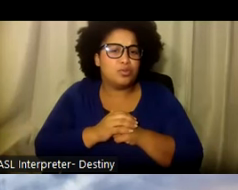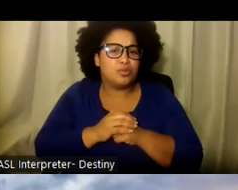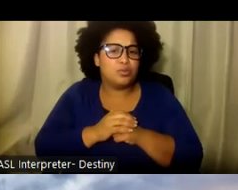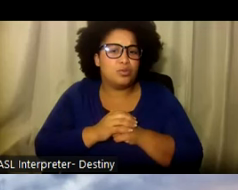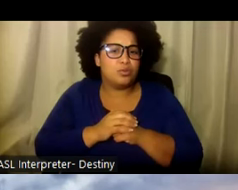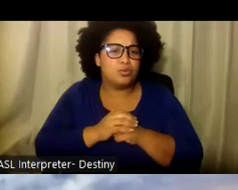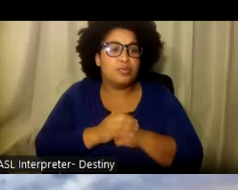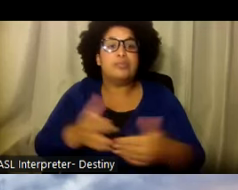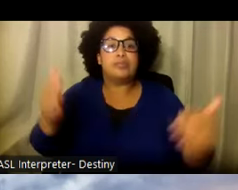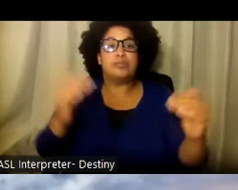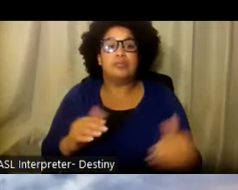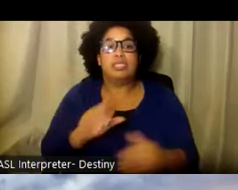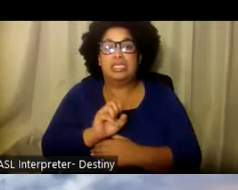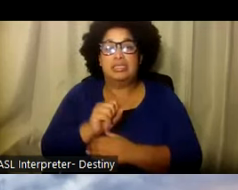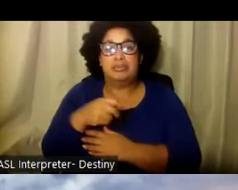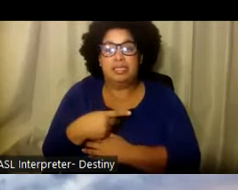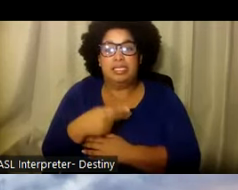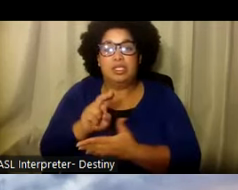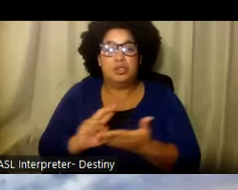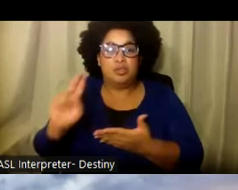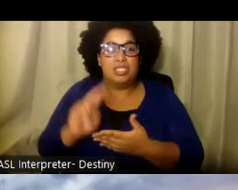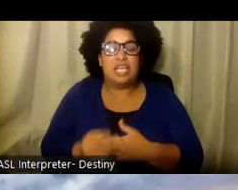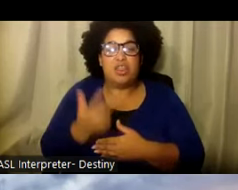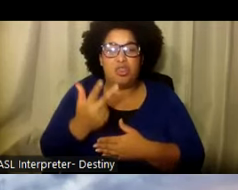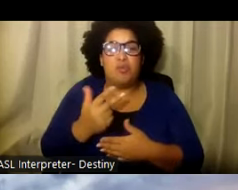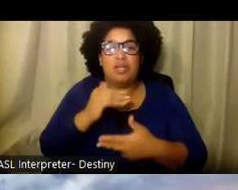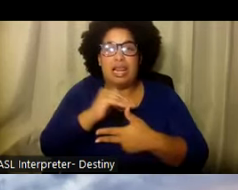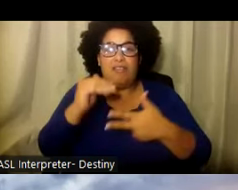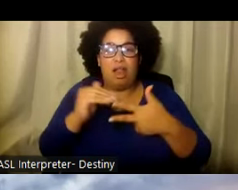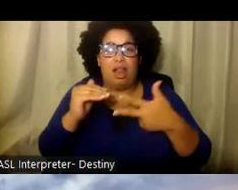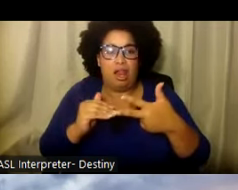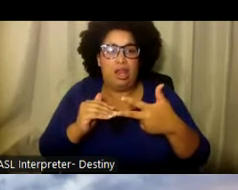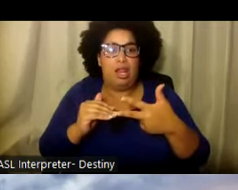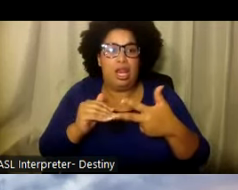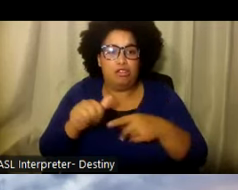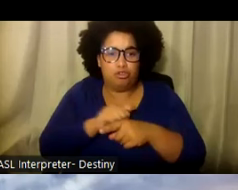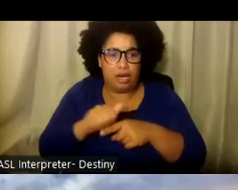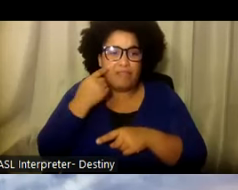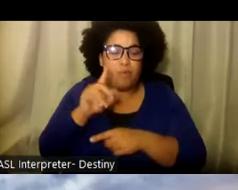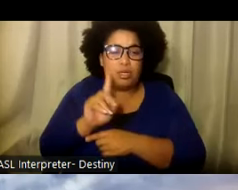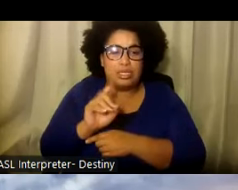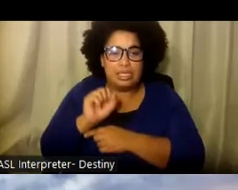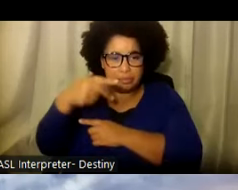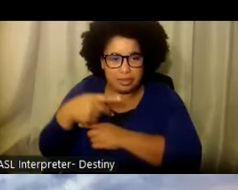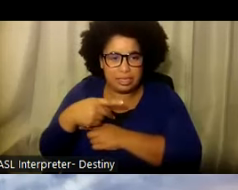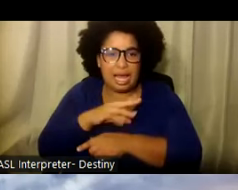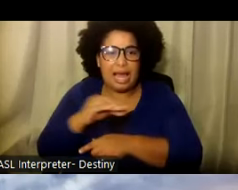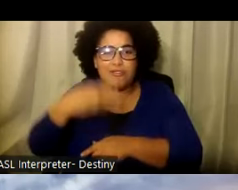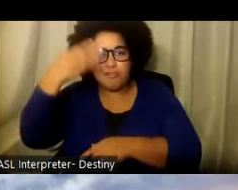The DSP University is a three-tiered training and certification program for DSPs and frontline